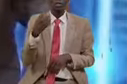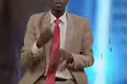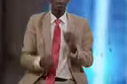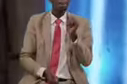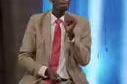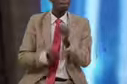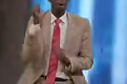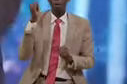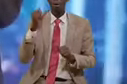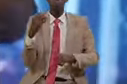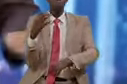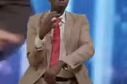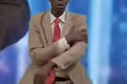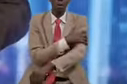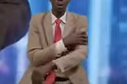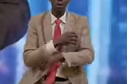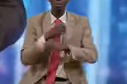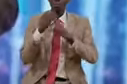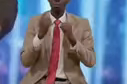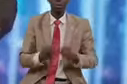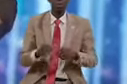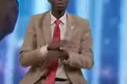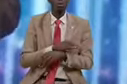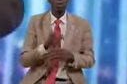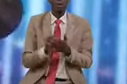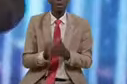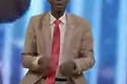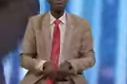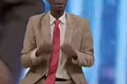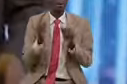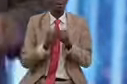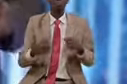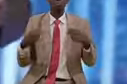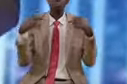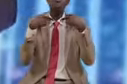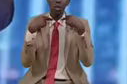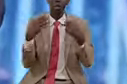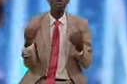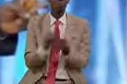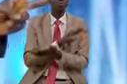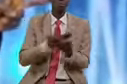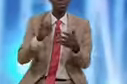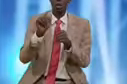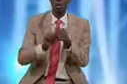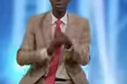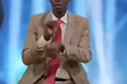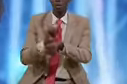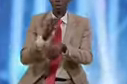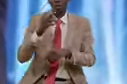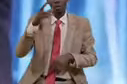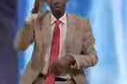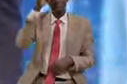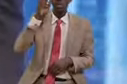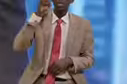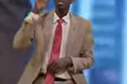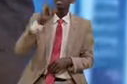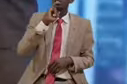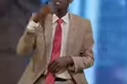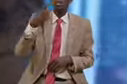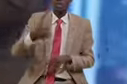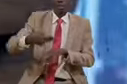that breaks every yoke and destroys every work of the devil, and is the Lamb